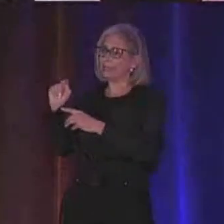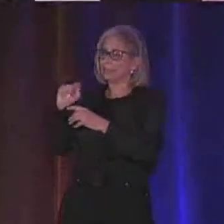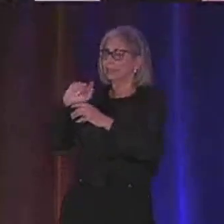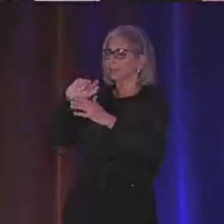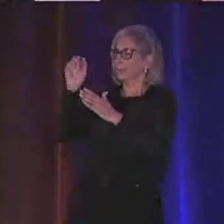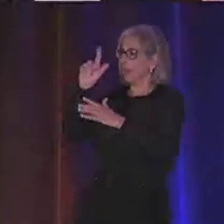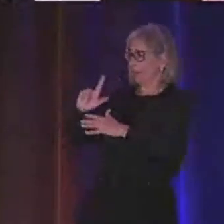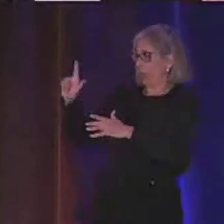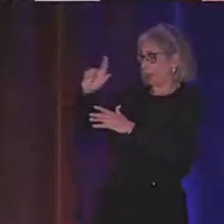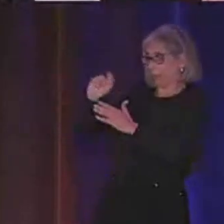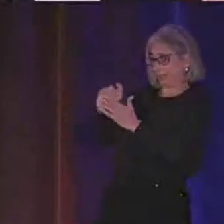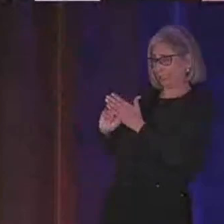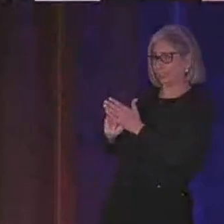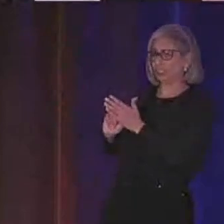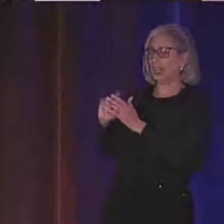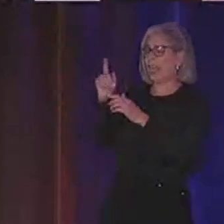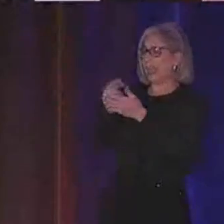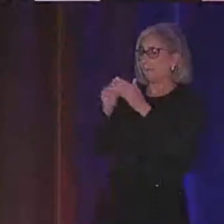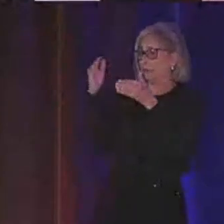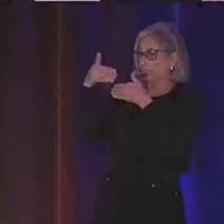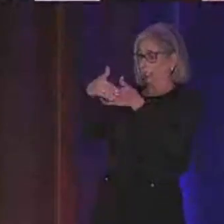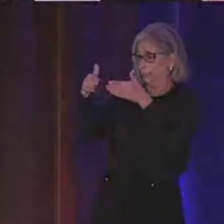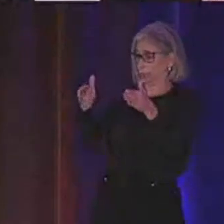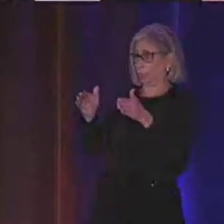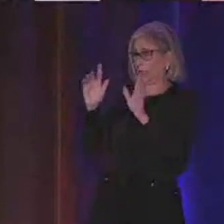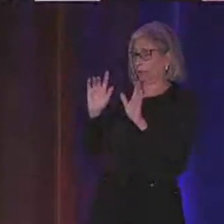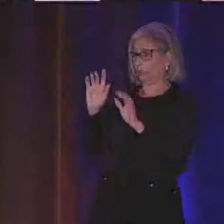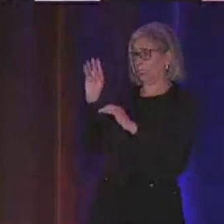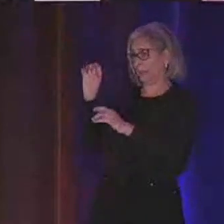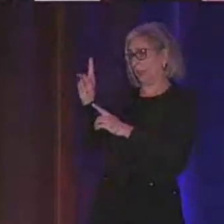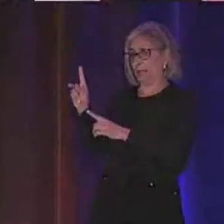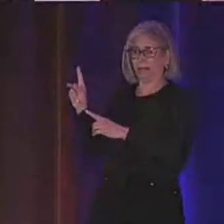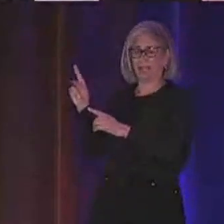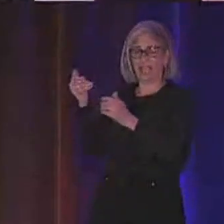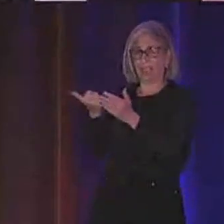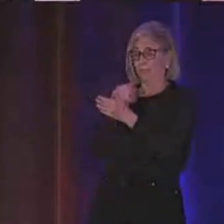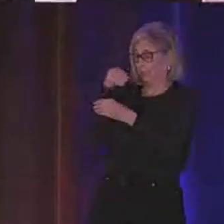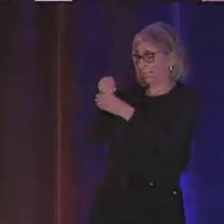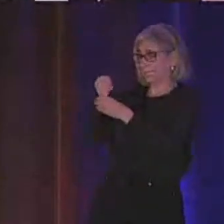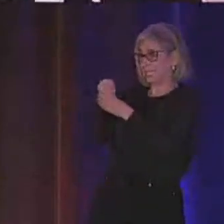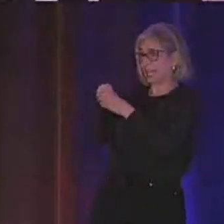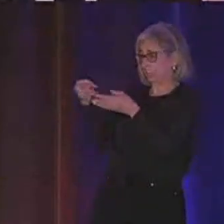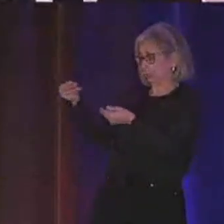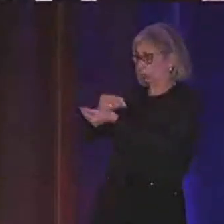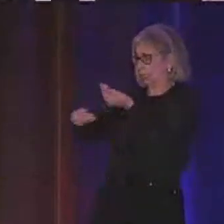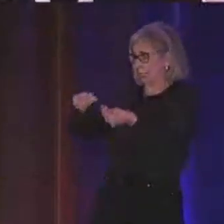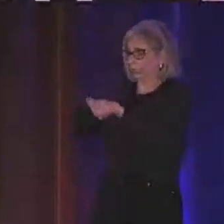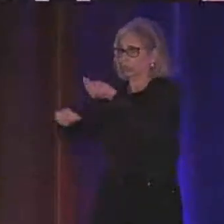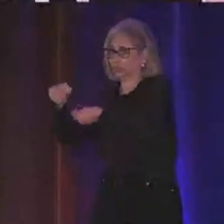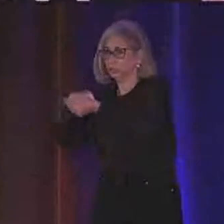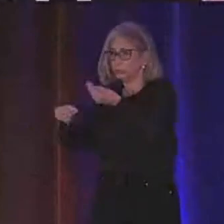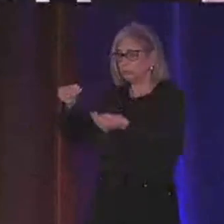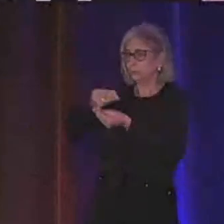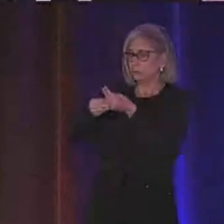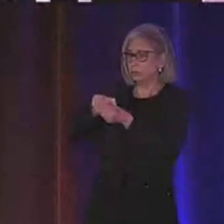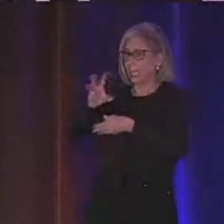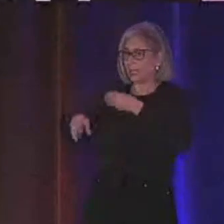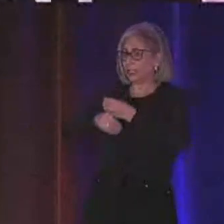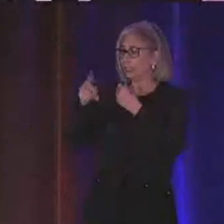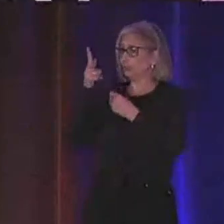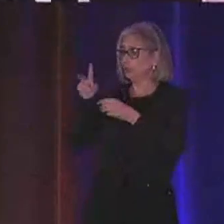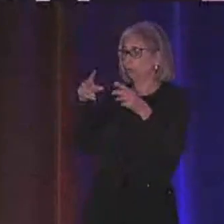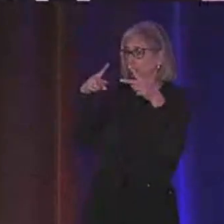right? So each one of these squares is a block and everything inside of them are transactions. And I'm adding 2 additional encodings